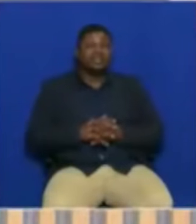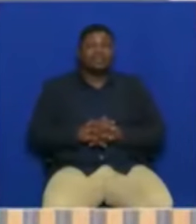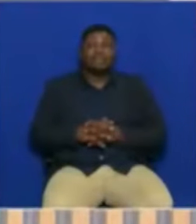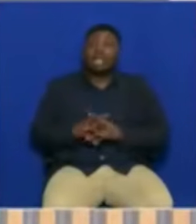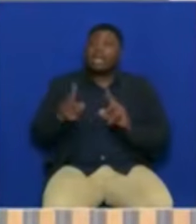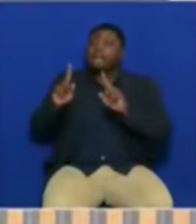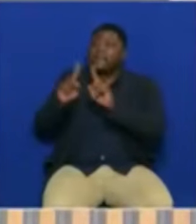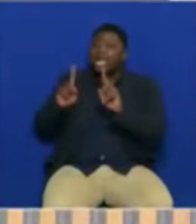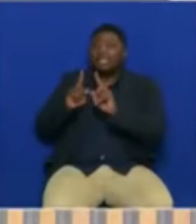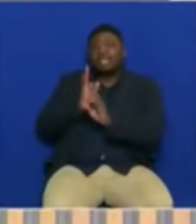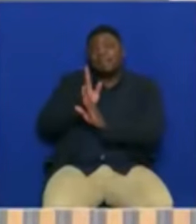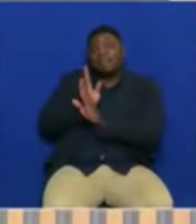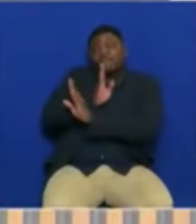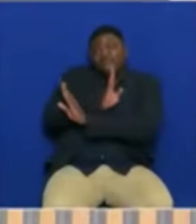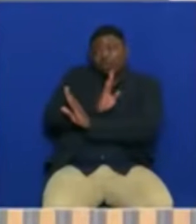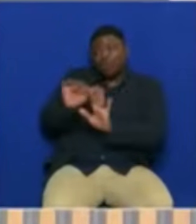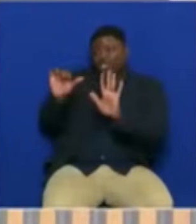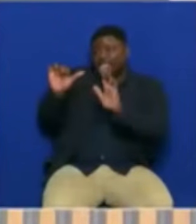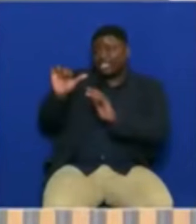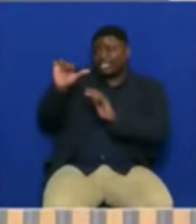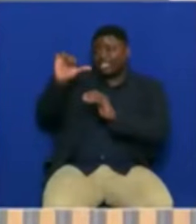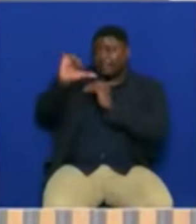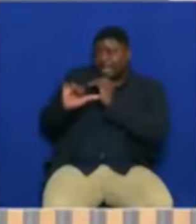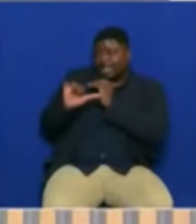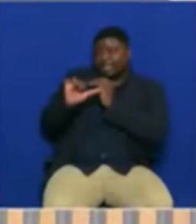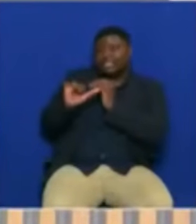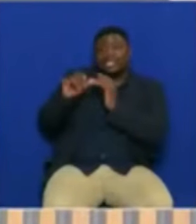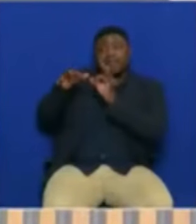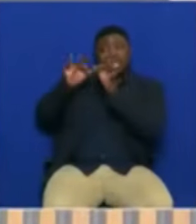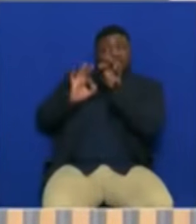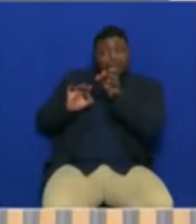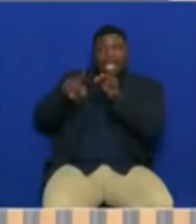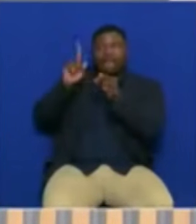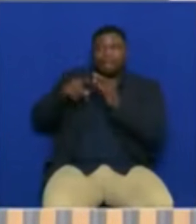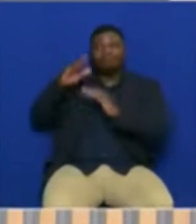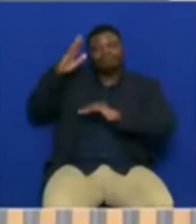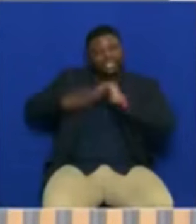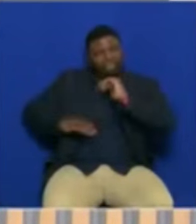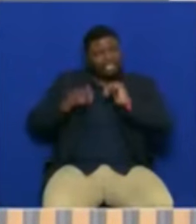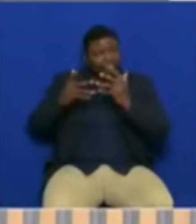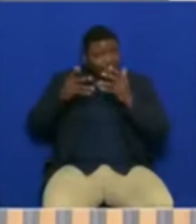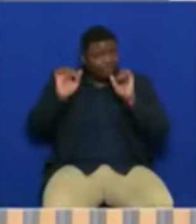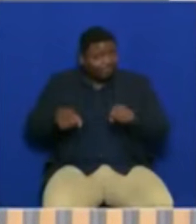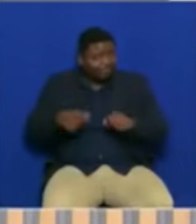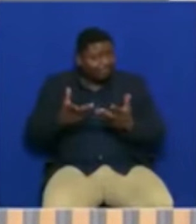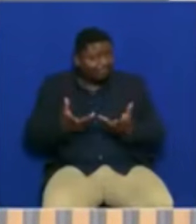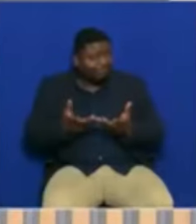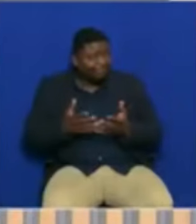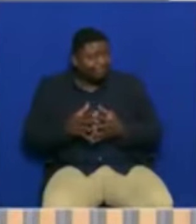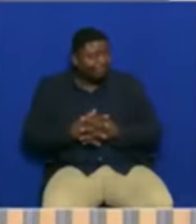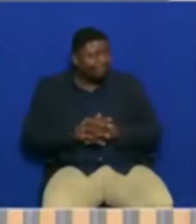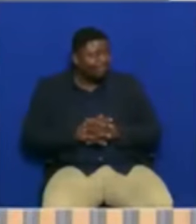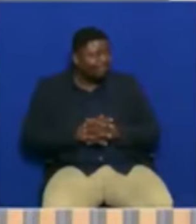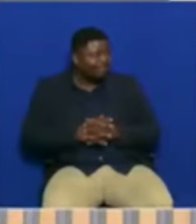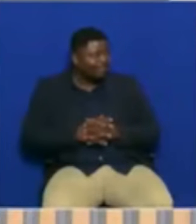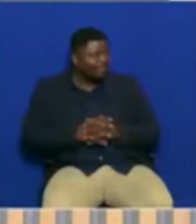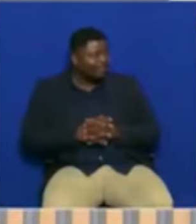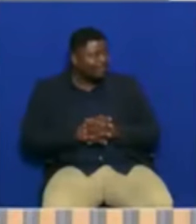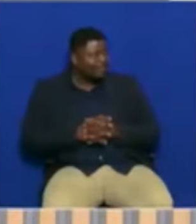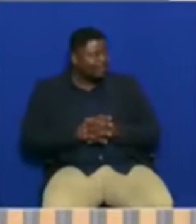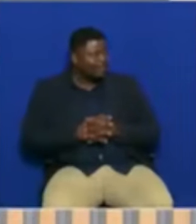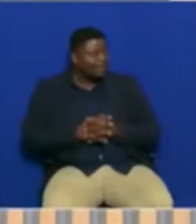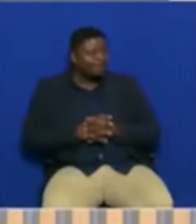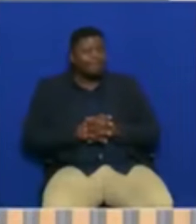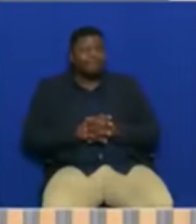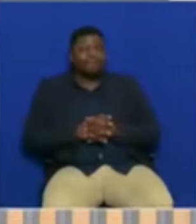expired. Chair. She was arrested